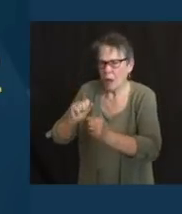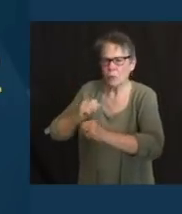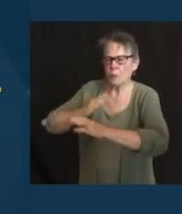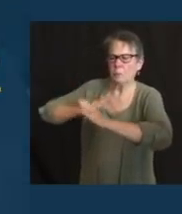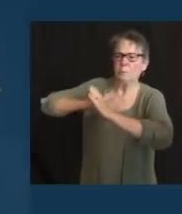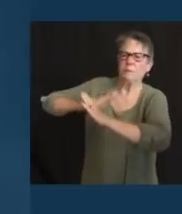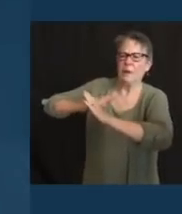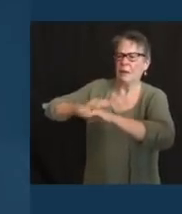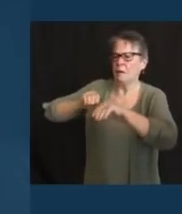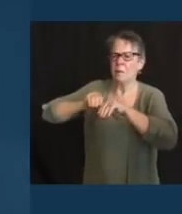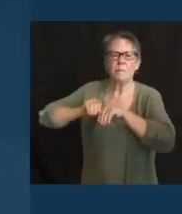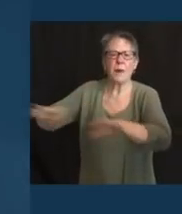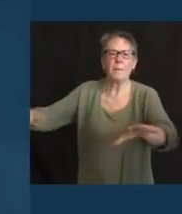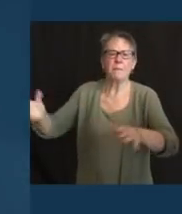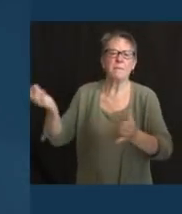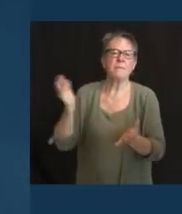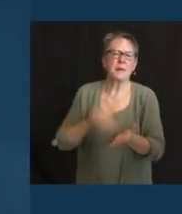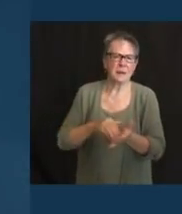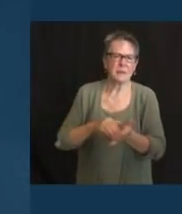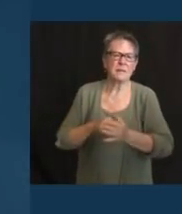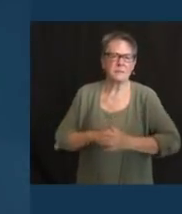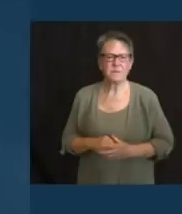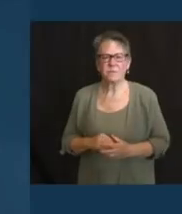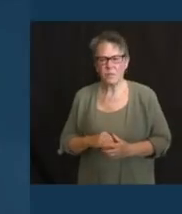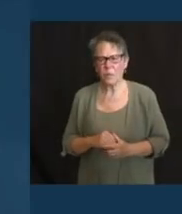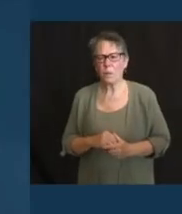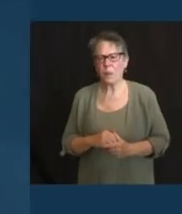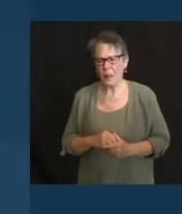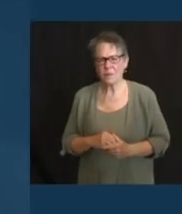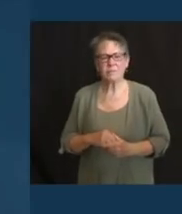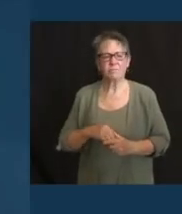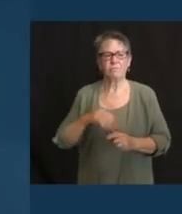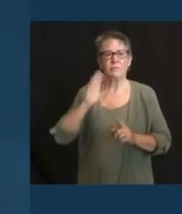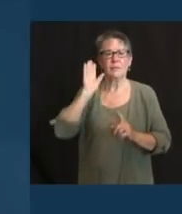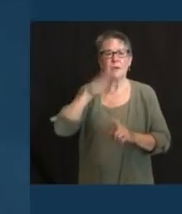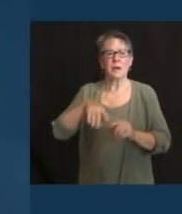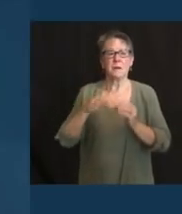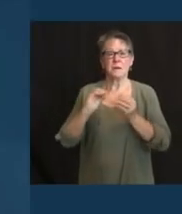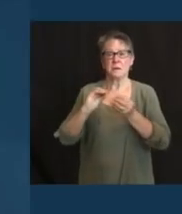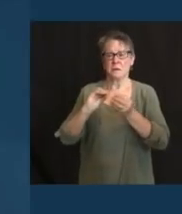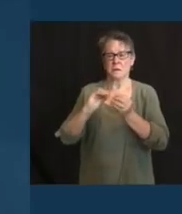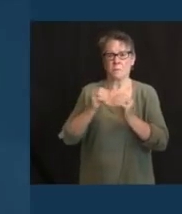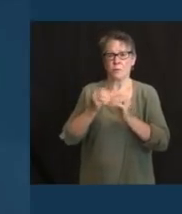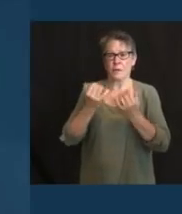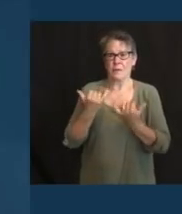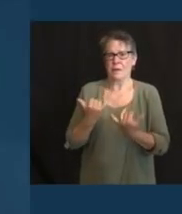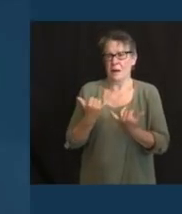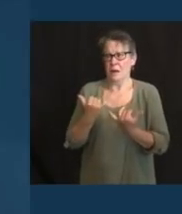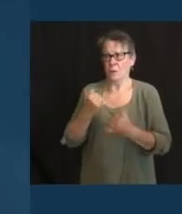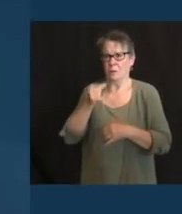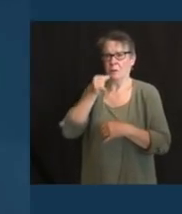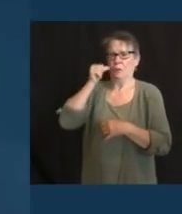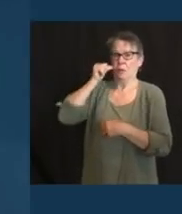numbers. Yesterday, we received an additional 611 positive test results, and the statewide total is now